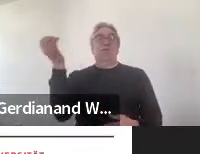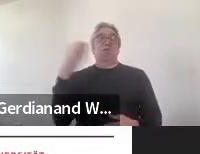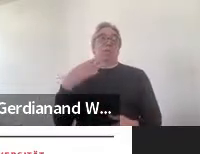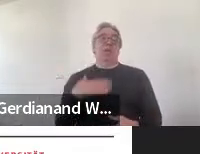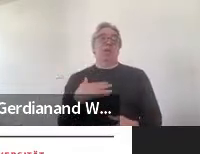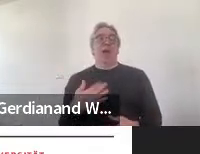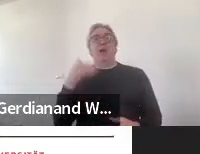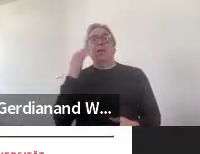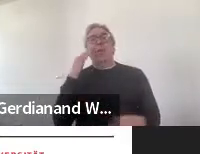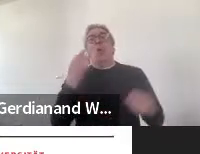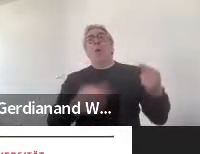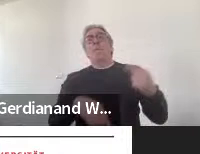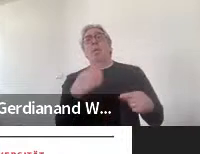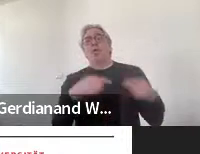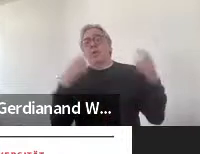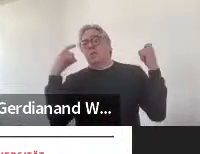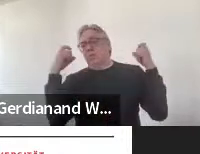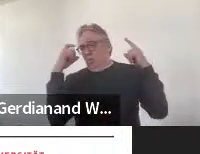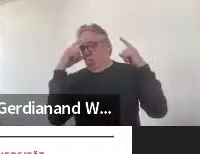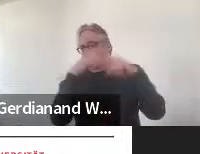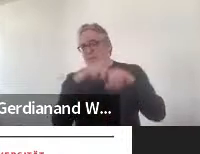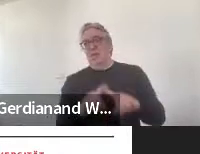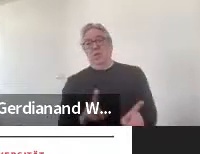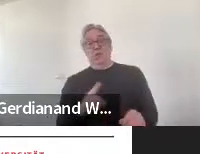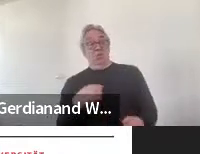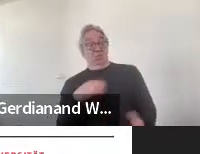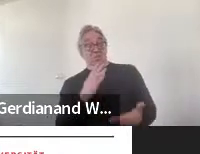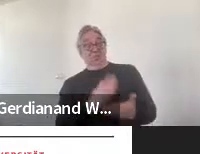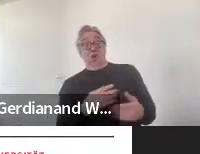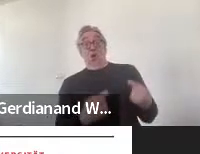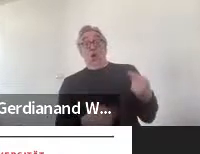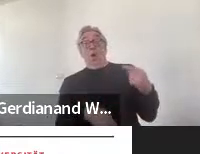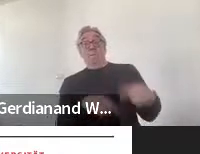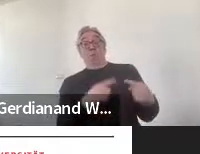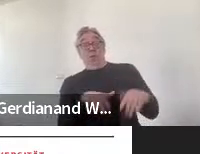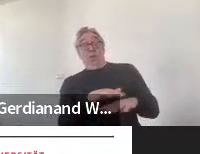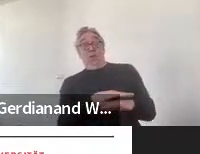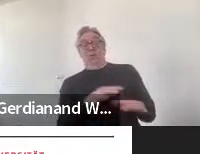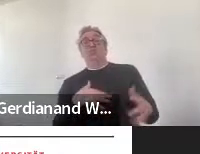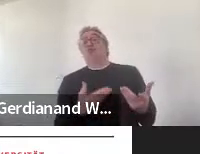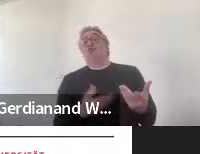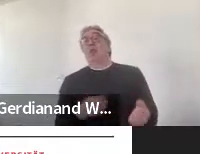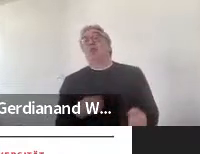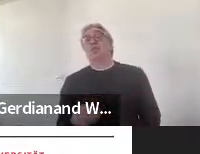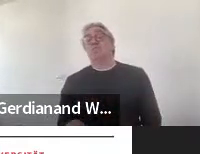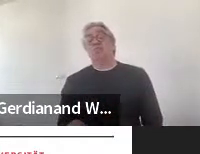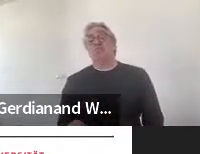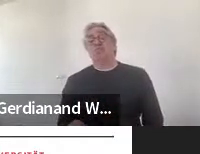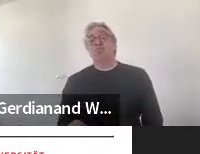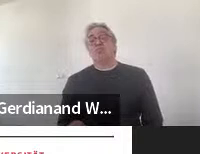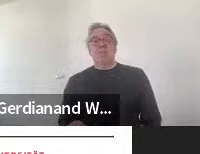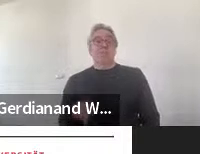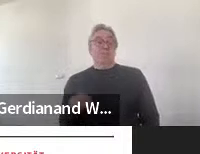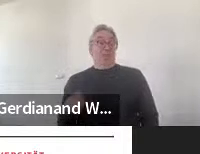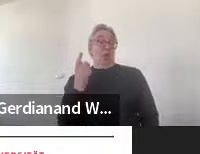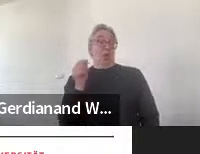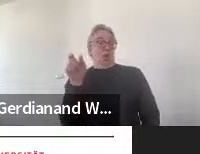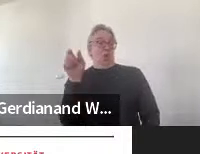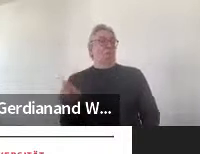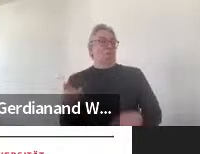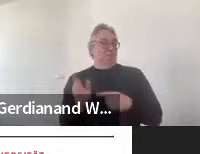of politics, but I just don't trust political settings. This is a quote which should actually reflect